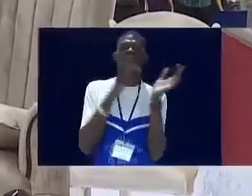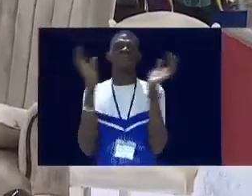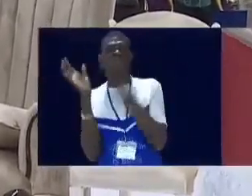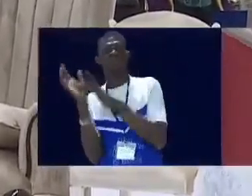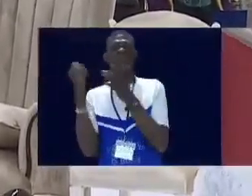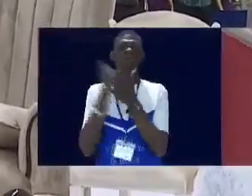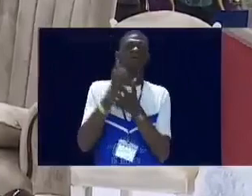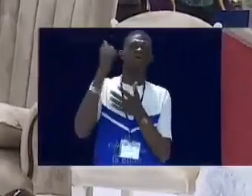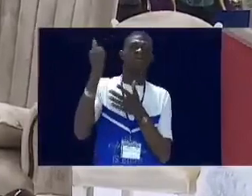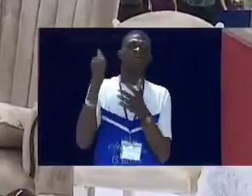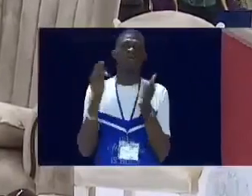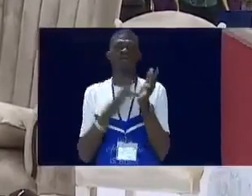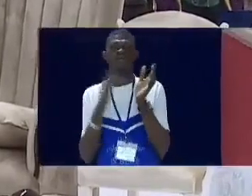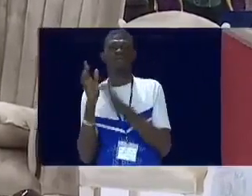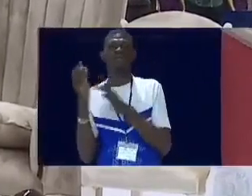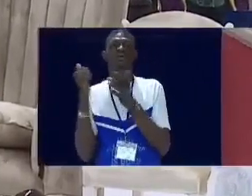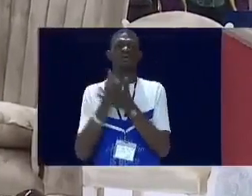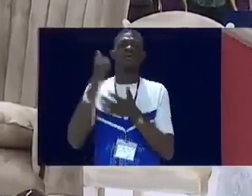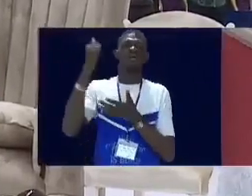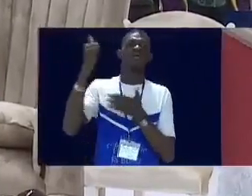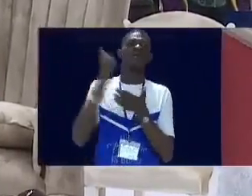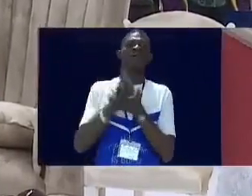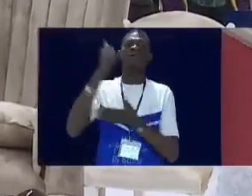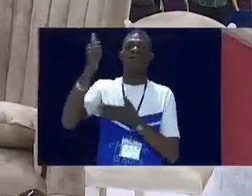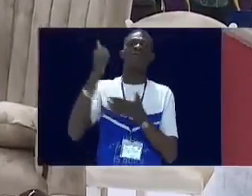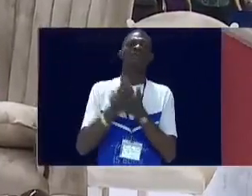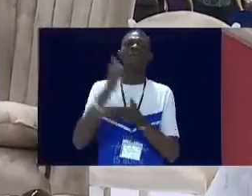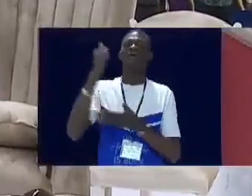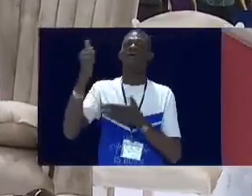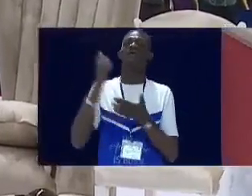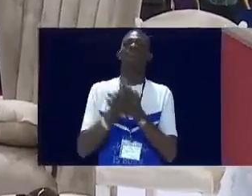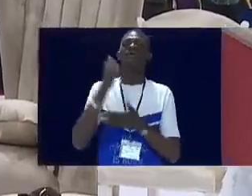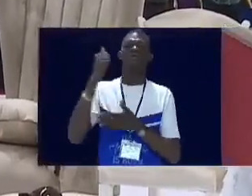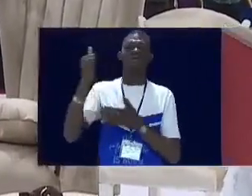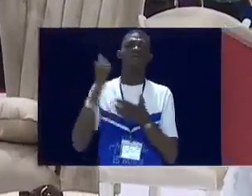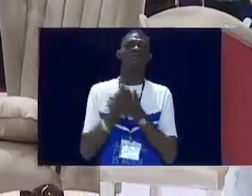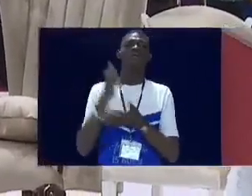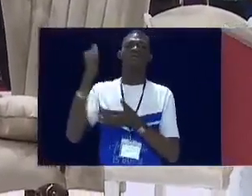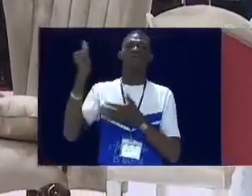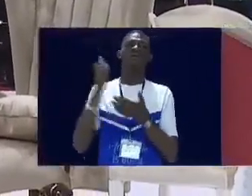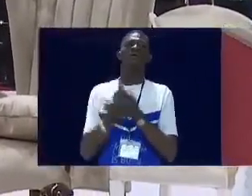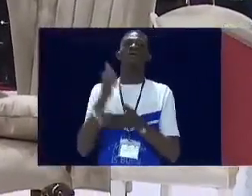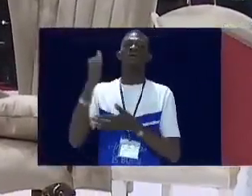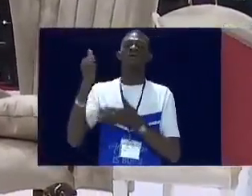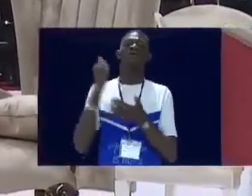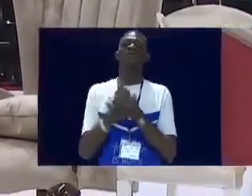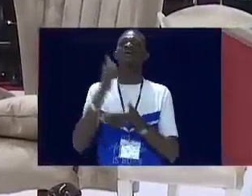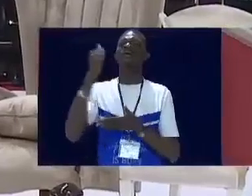Shake it,